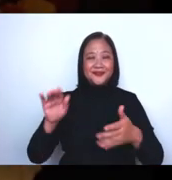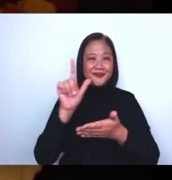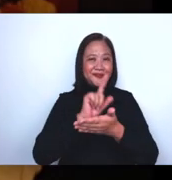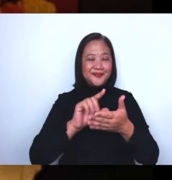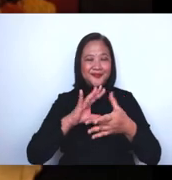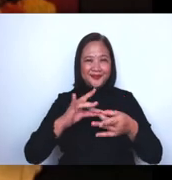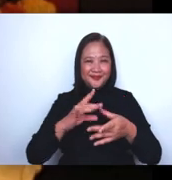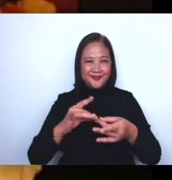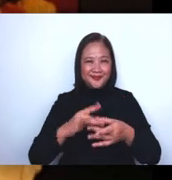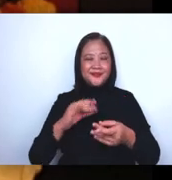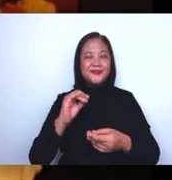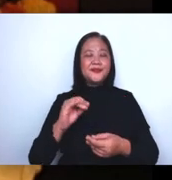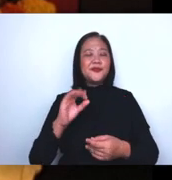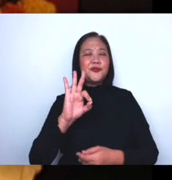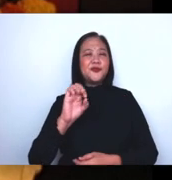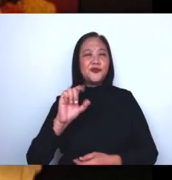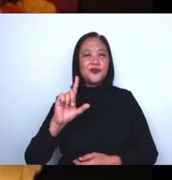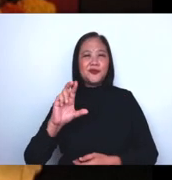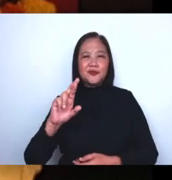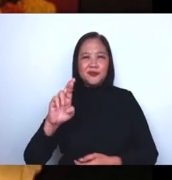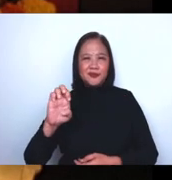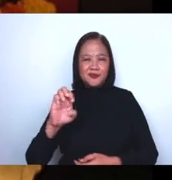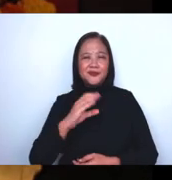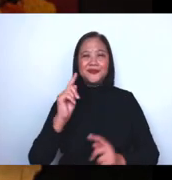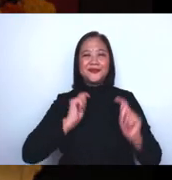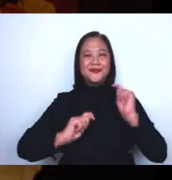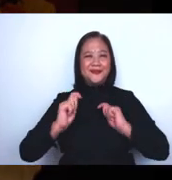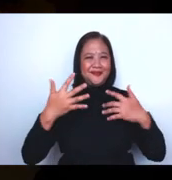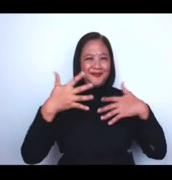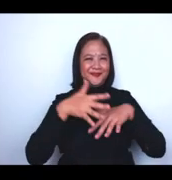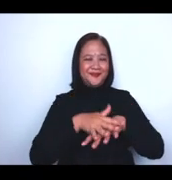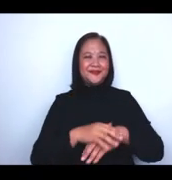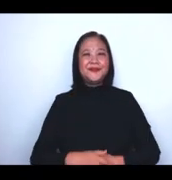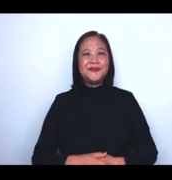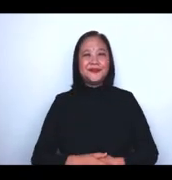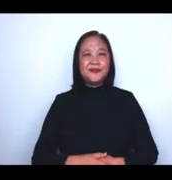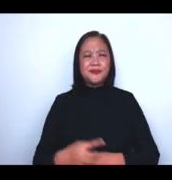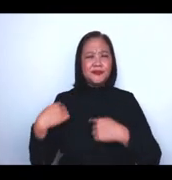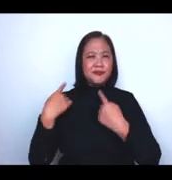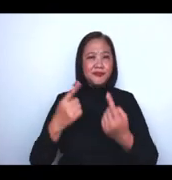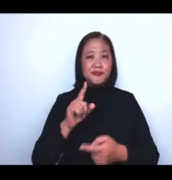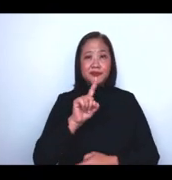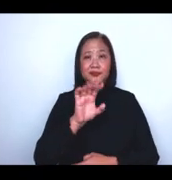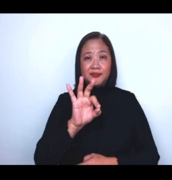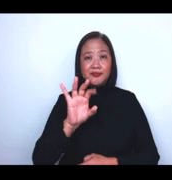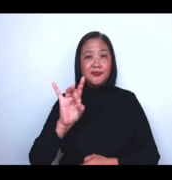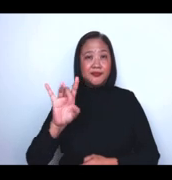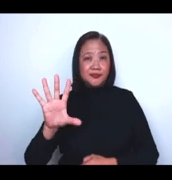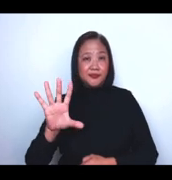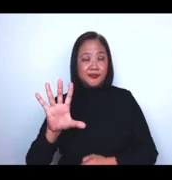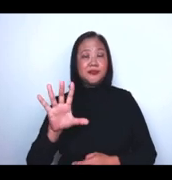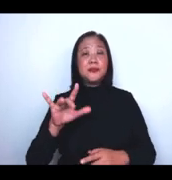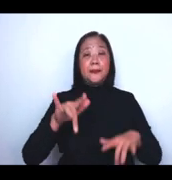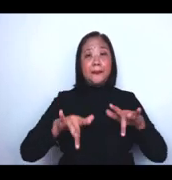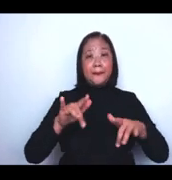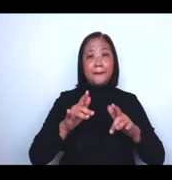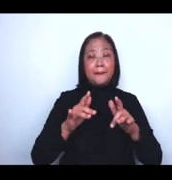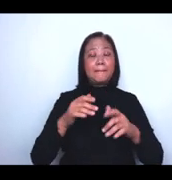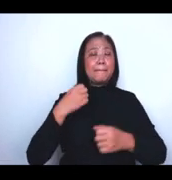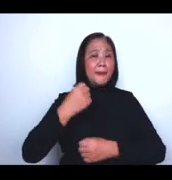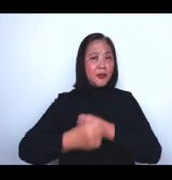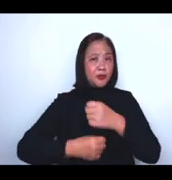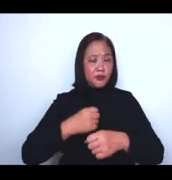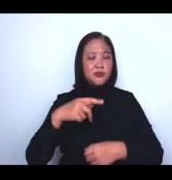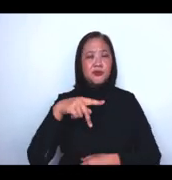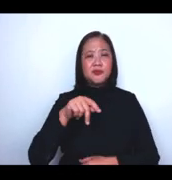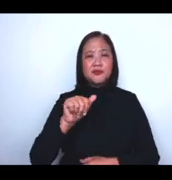literature, folklore, and theater. Since 1985, Puppet Passion has been opening up horizons